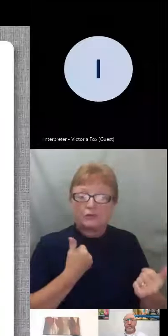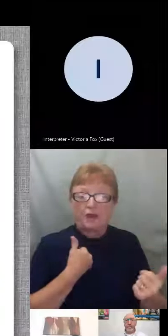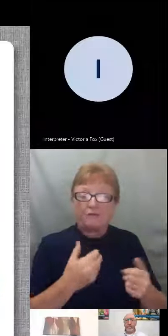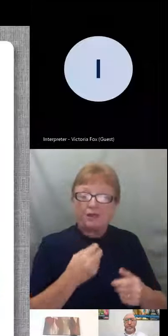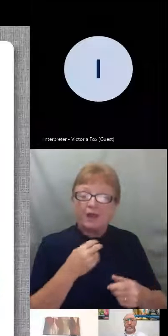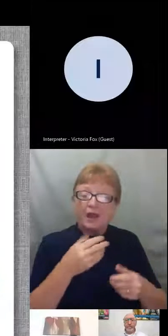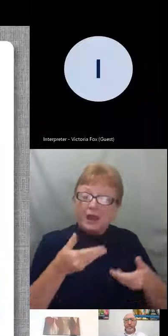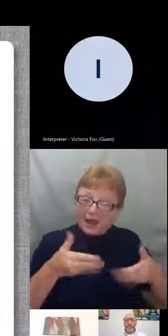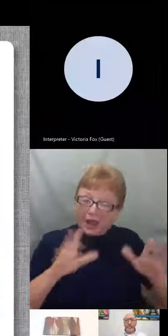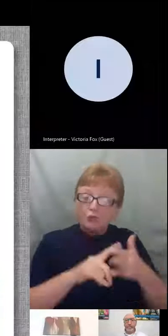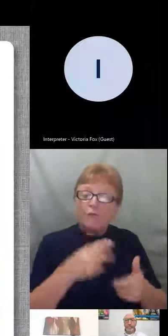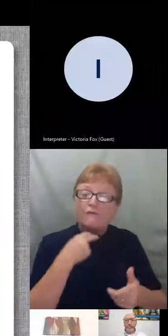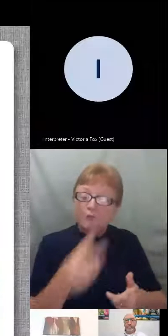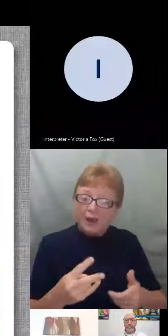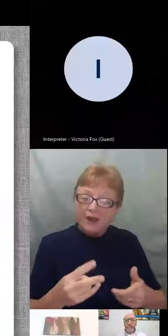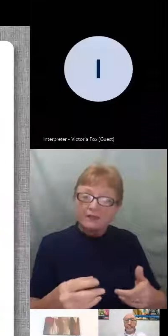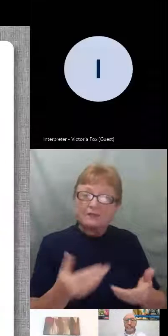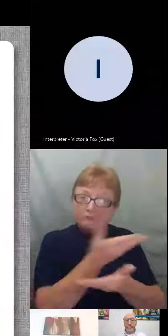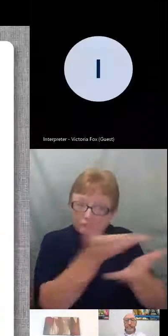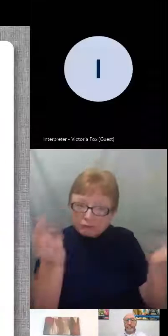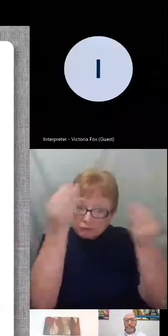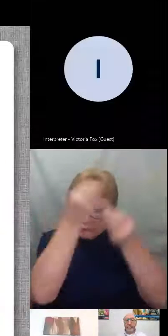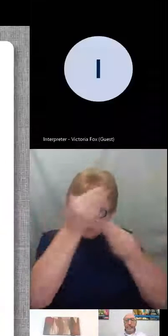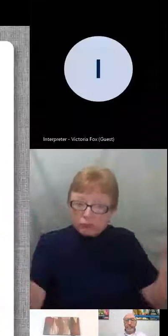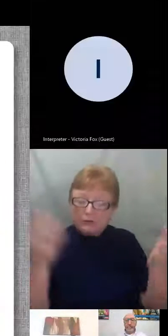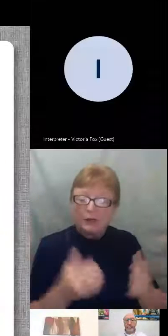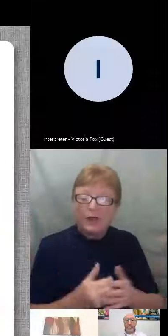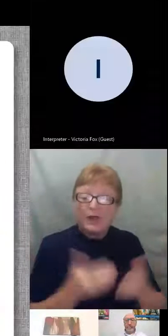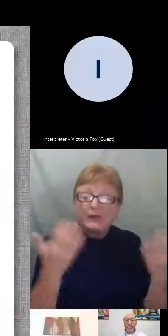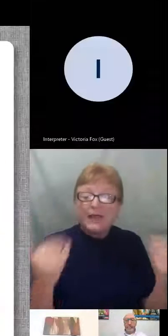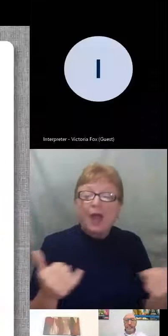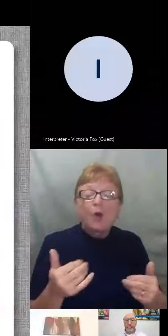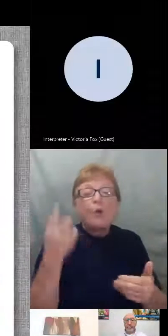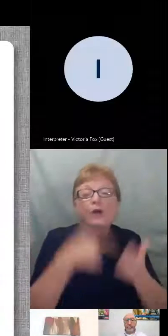We will now look at your rights as a voter.